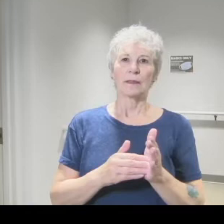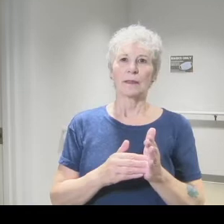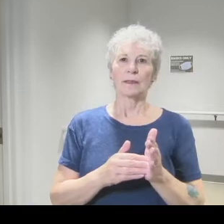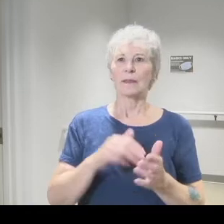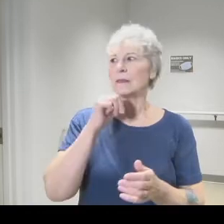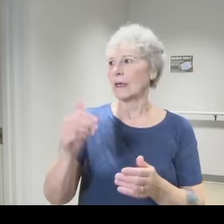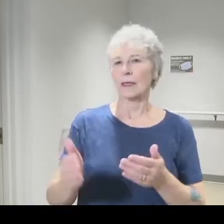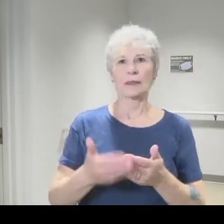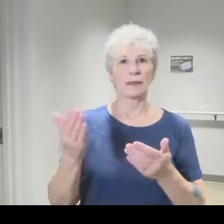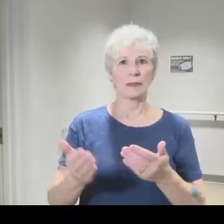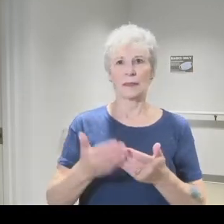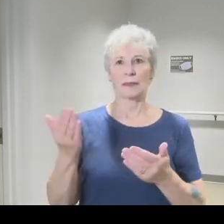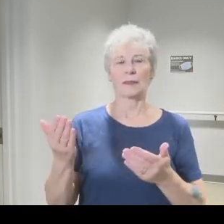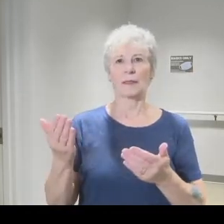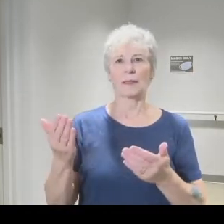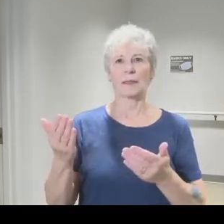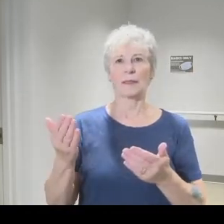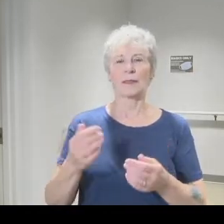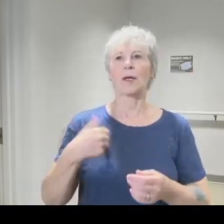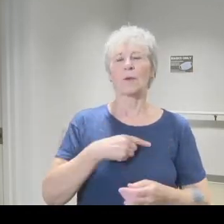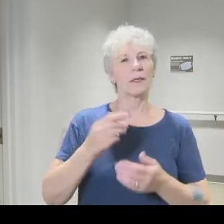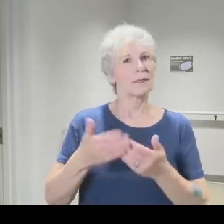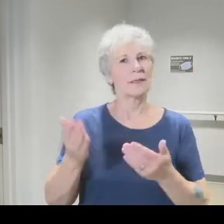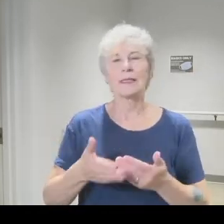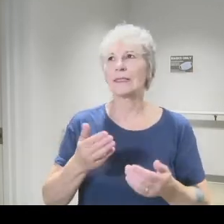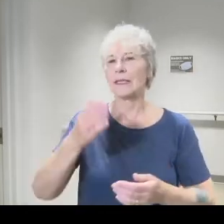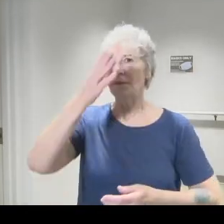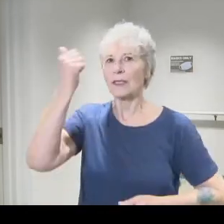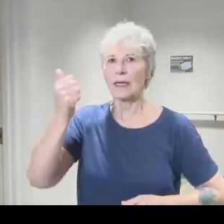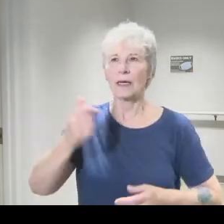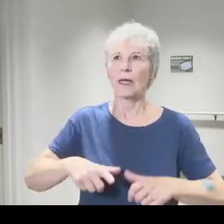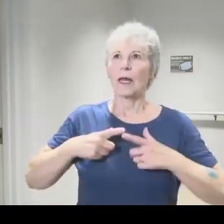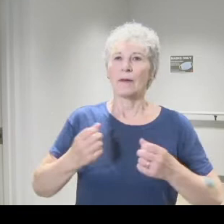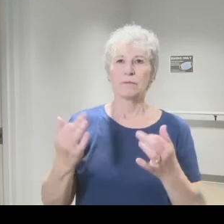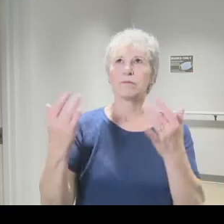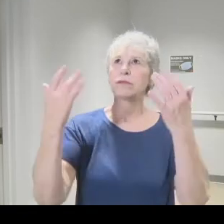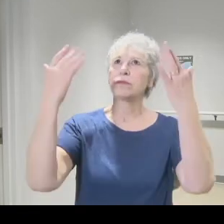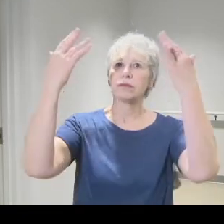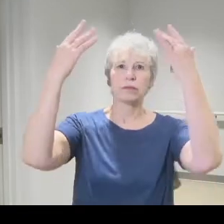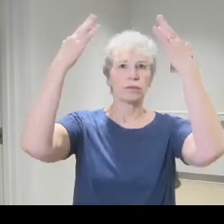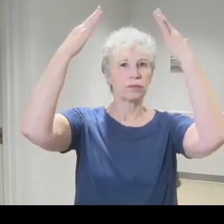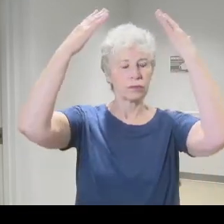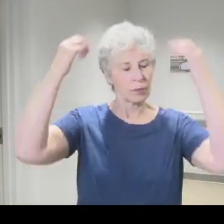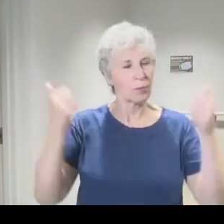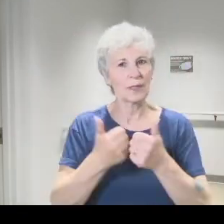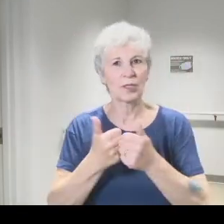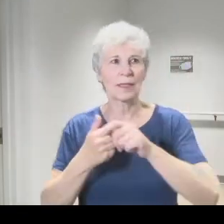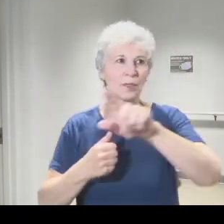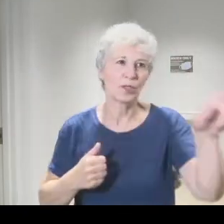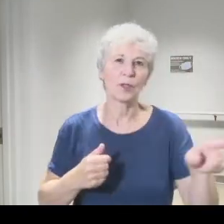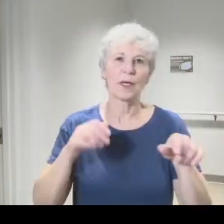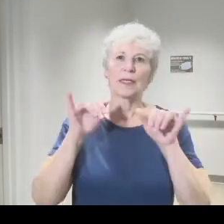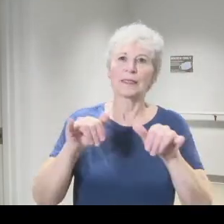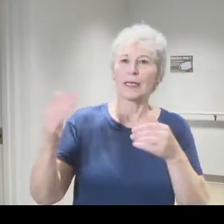easy. We easily forget. Life becomes overwhelming. So we challenge you, Jeremy and Kayla, stay close